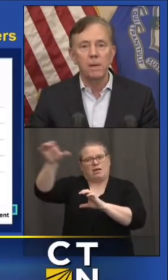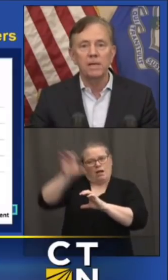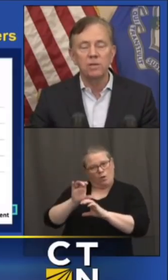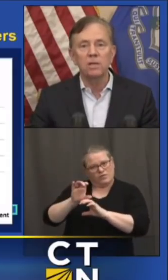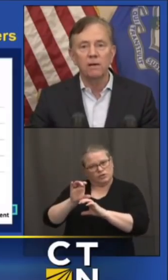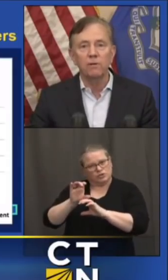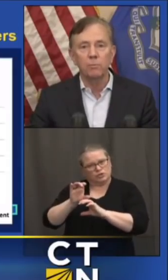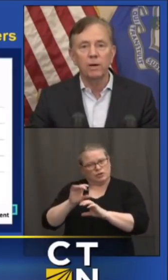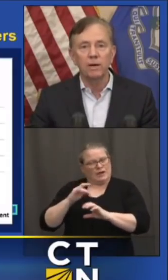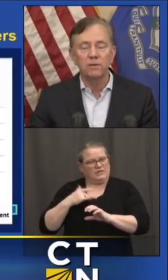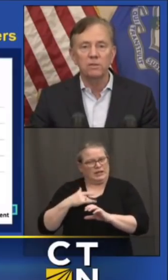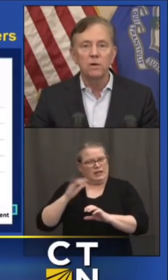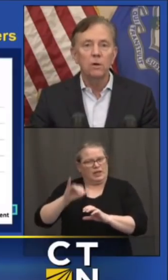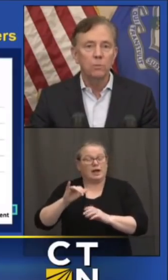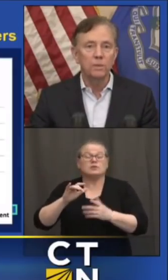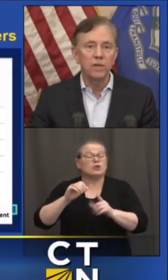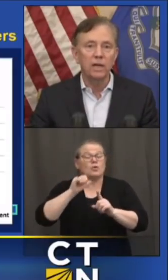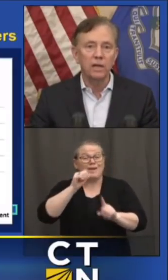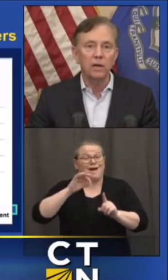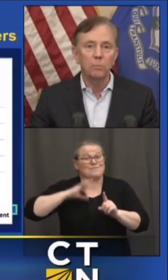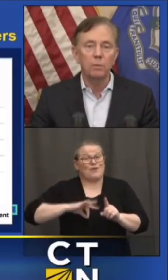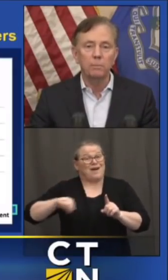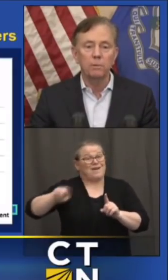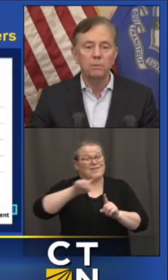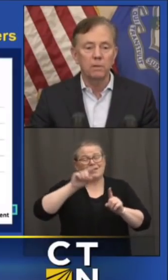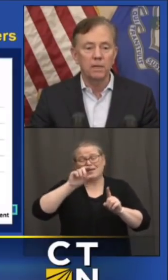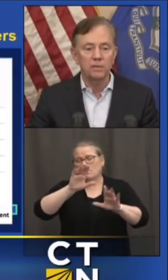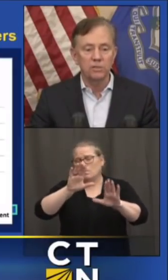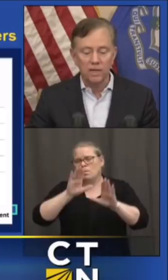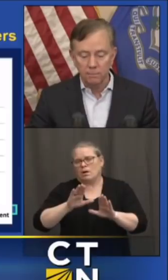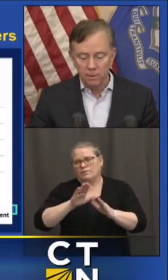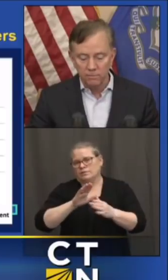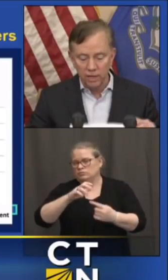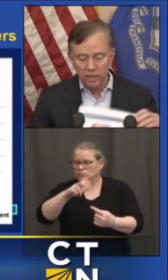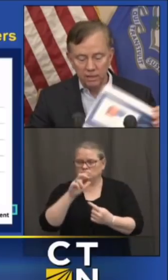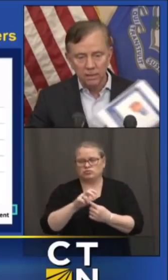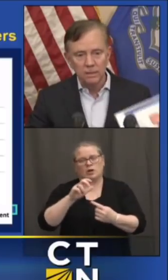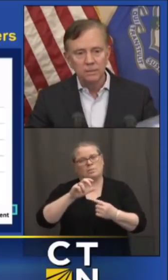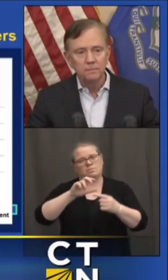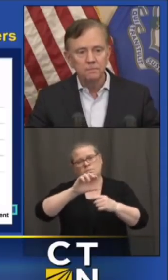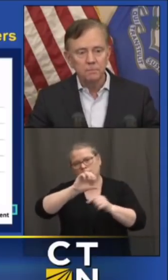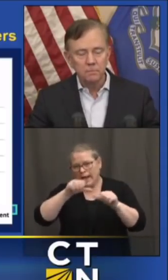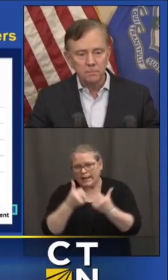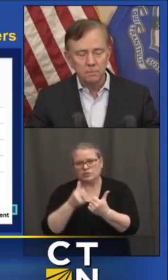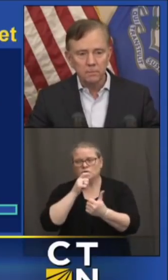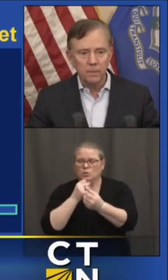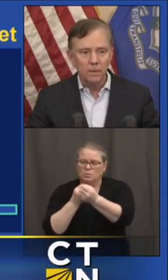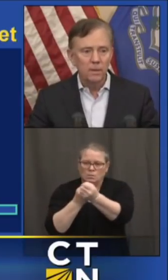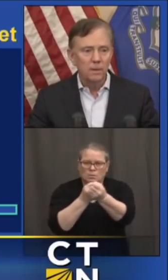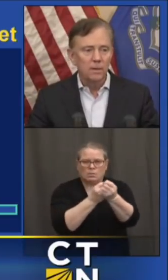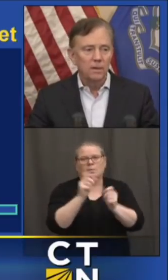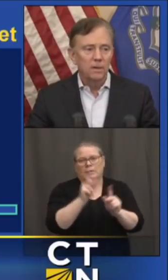to the amazing not-for-profits who've been taking care of people in this time of need.